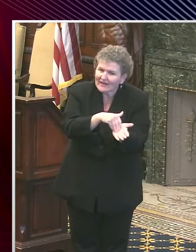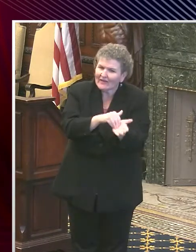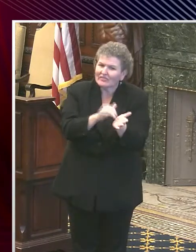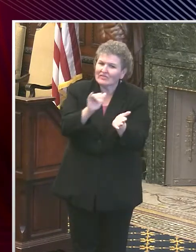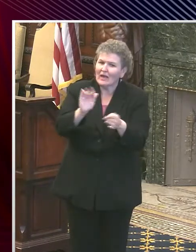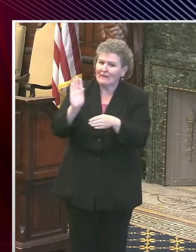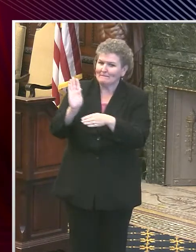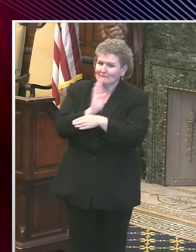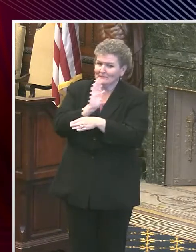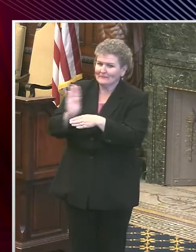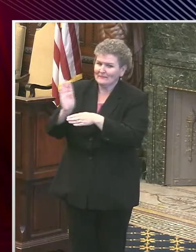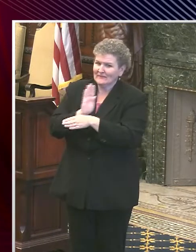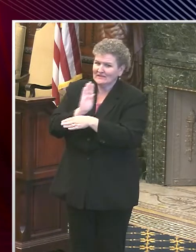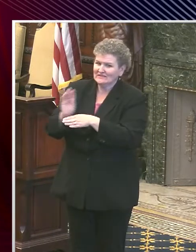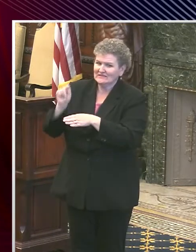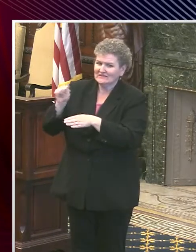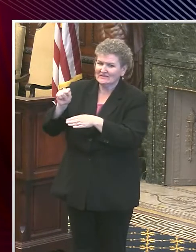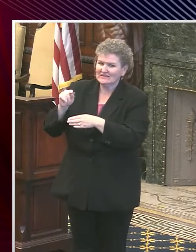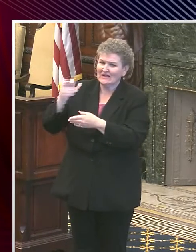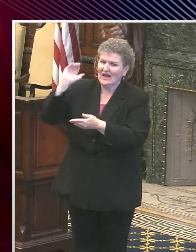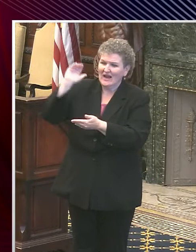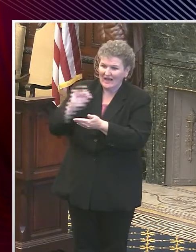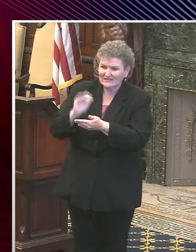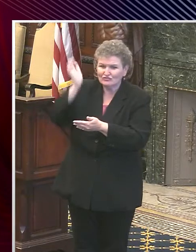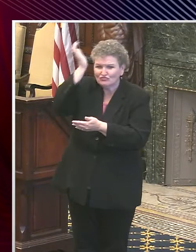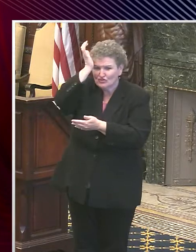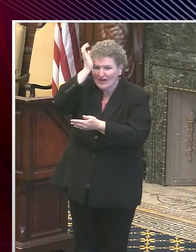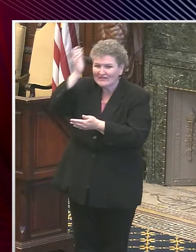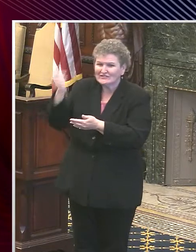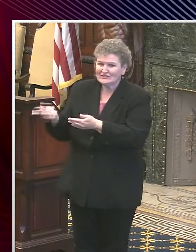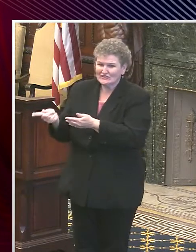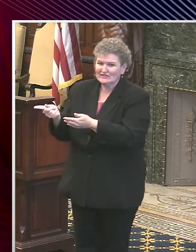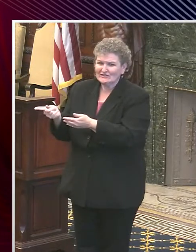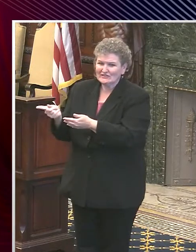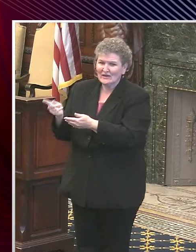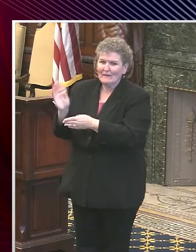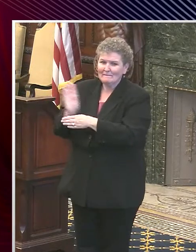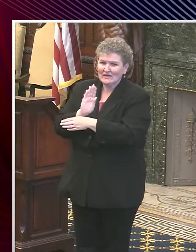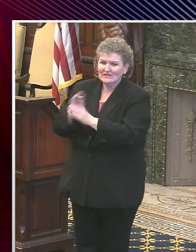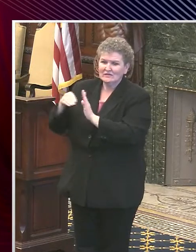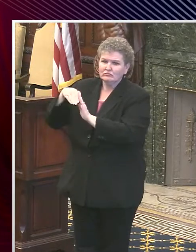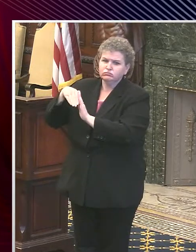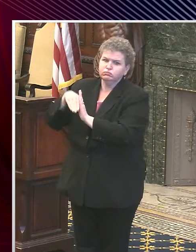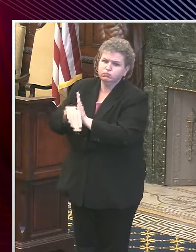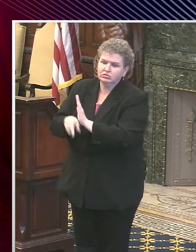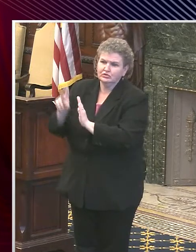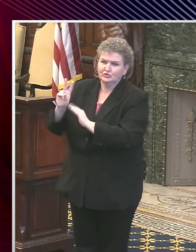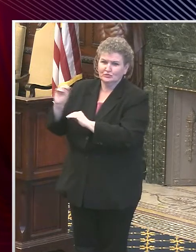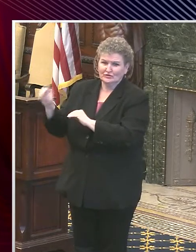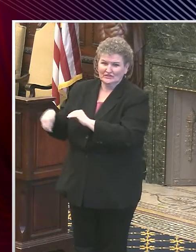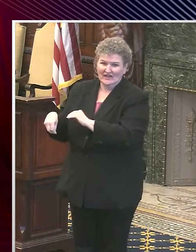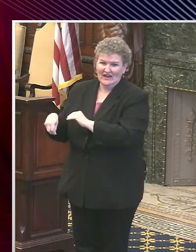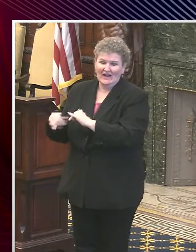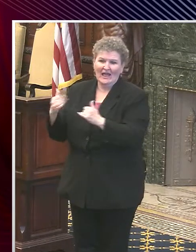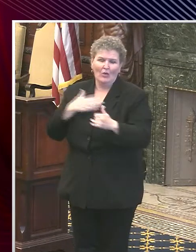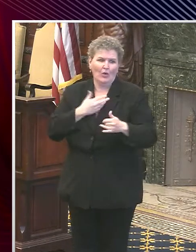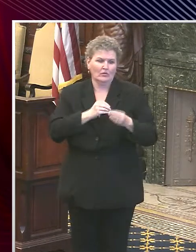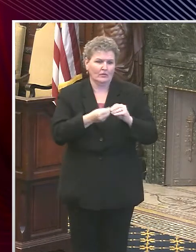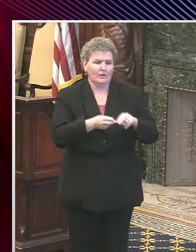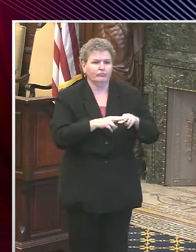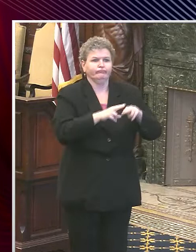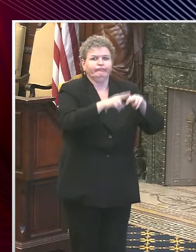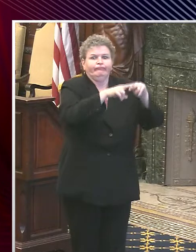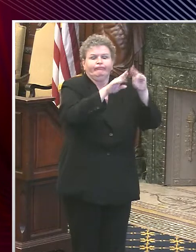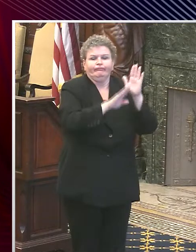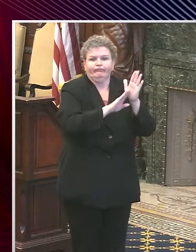businesses are doing less collections. Businesses is actually down 30% as well. We're averaging on average